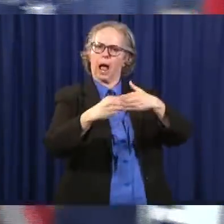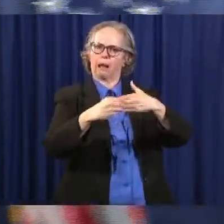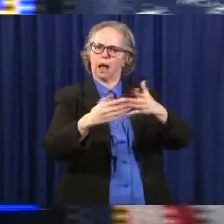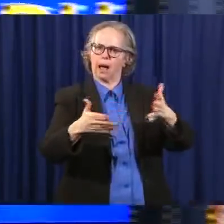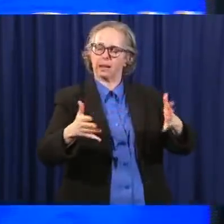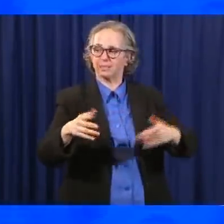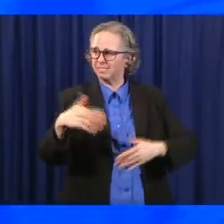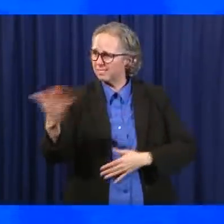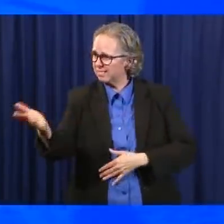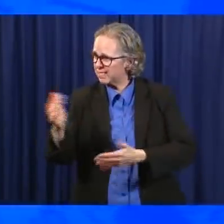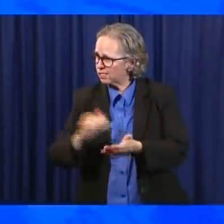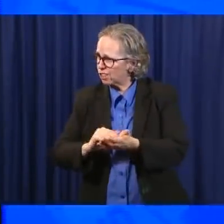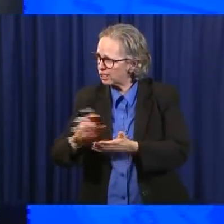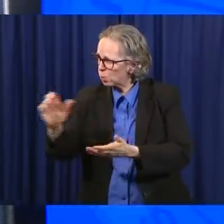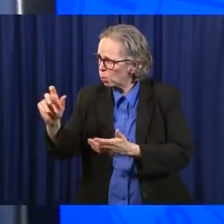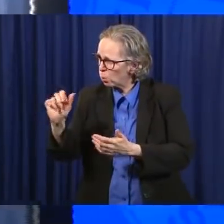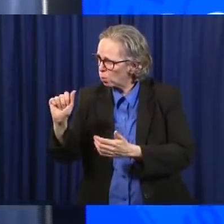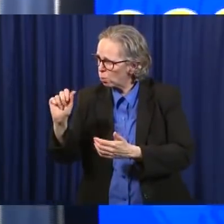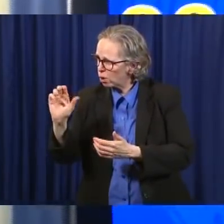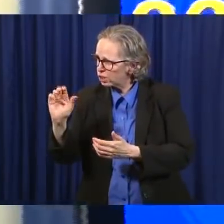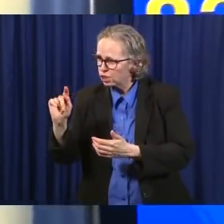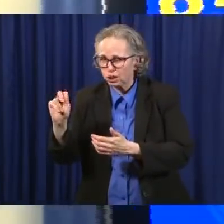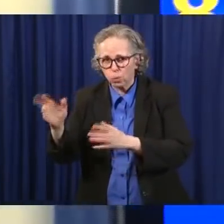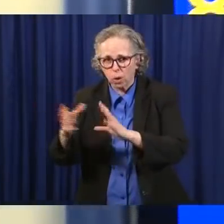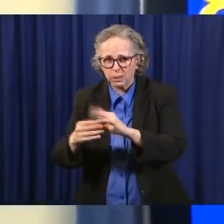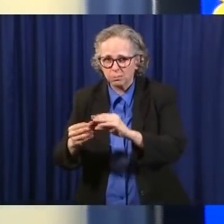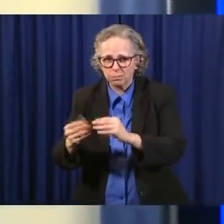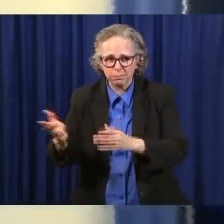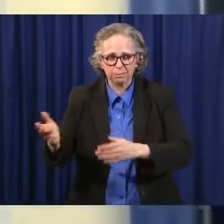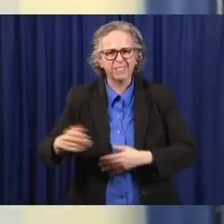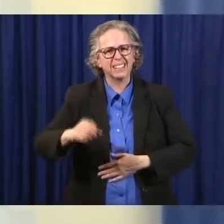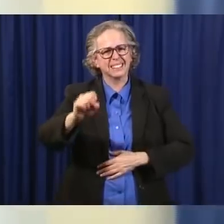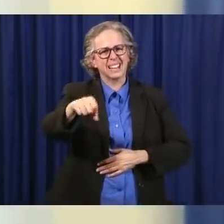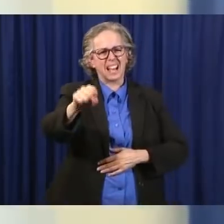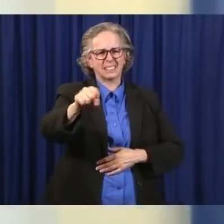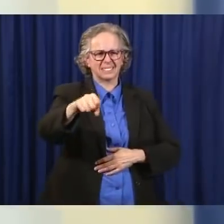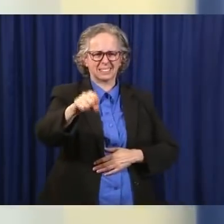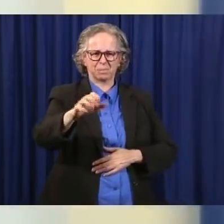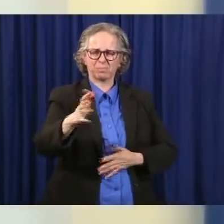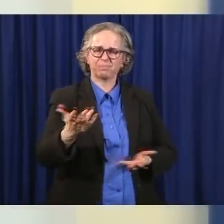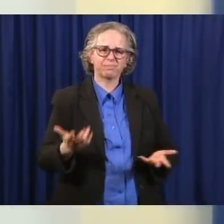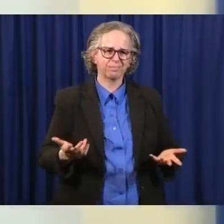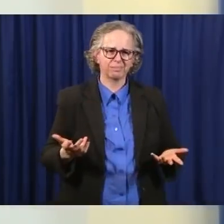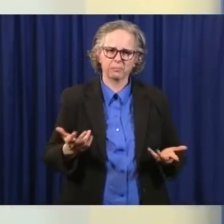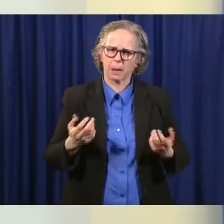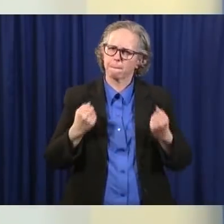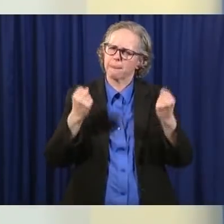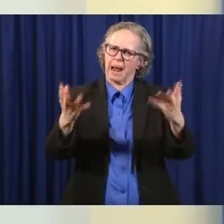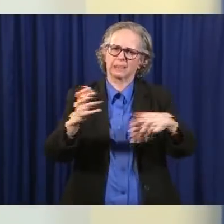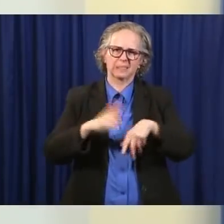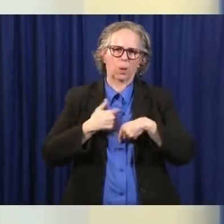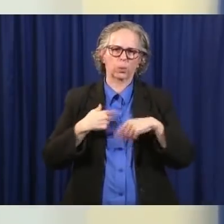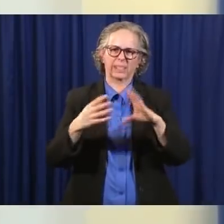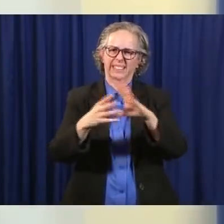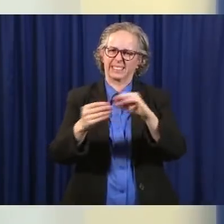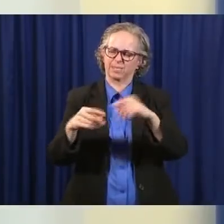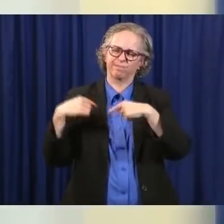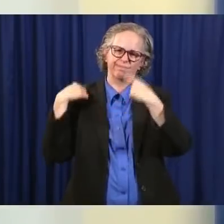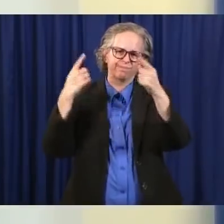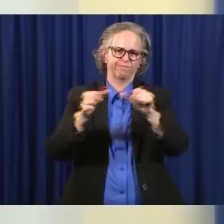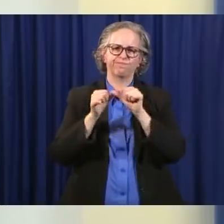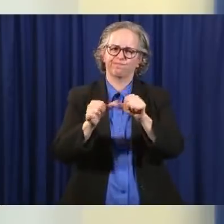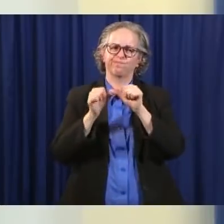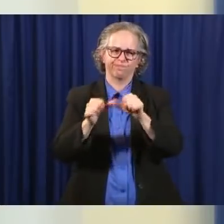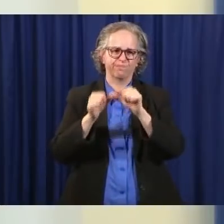thank you, Governor. So as we've said many times in these press conferences, the whole world is learning